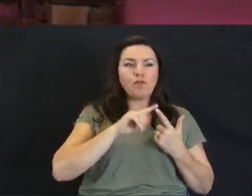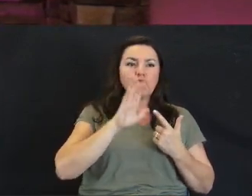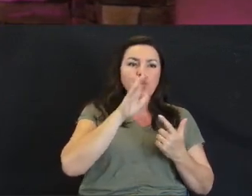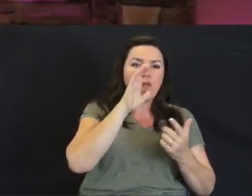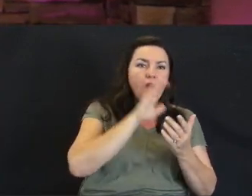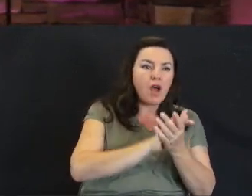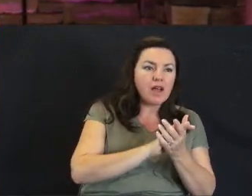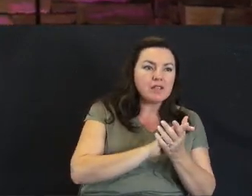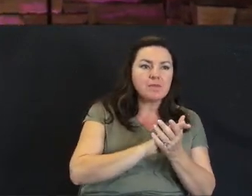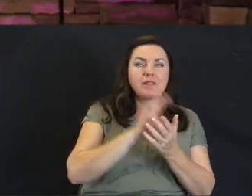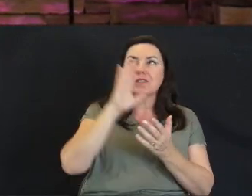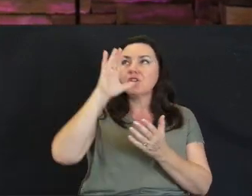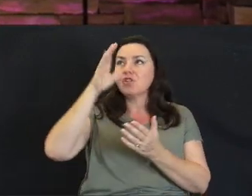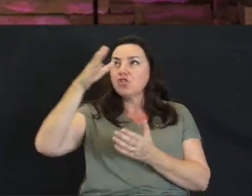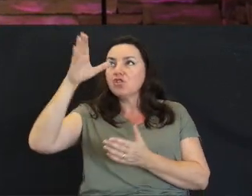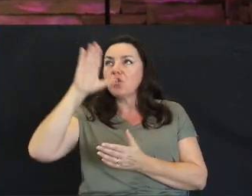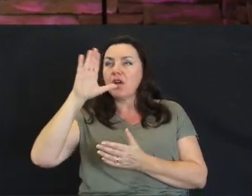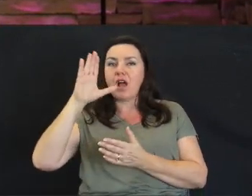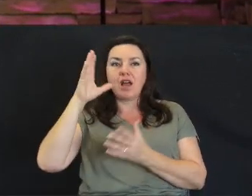And they were beautiful To God Amen